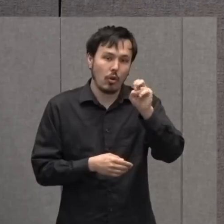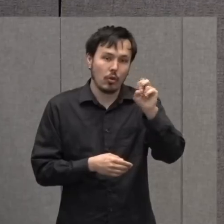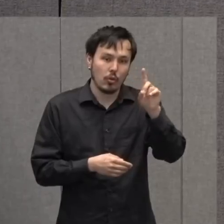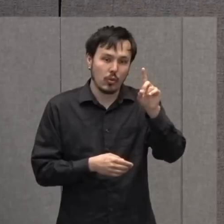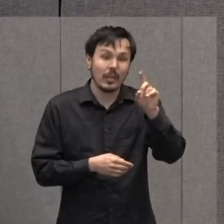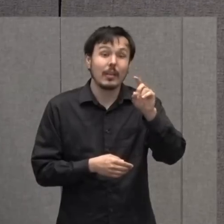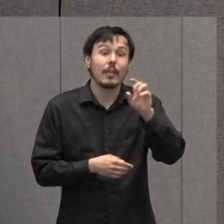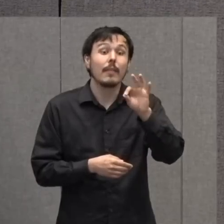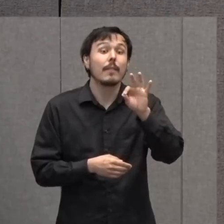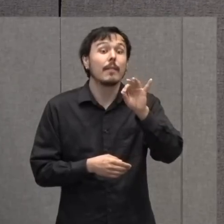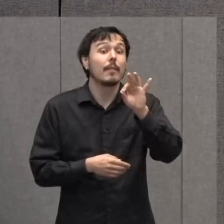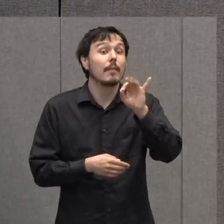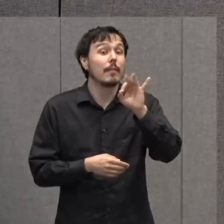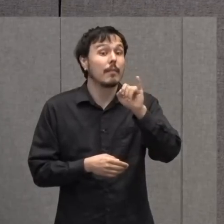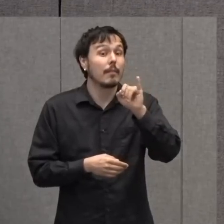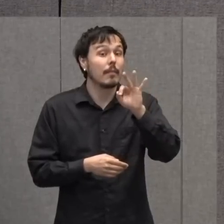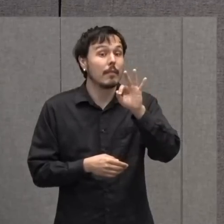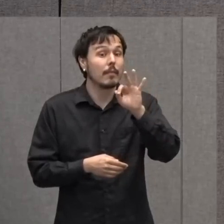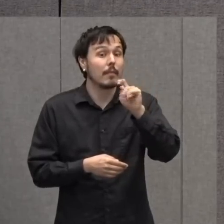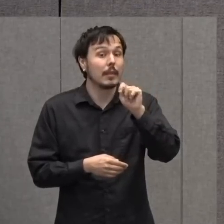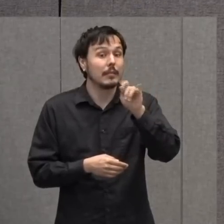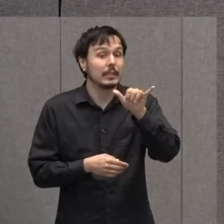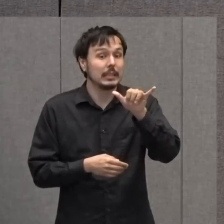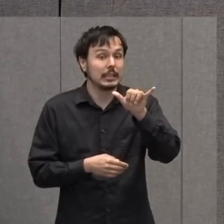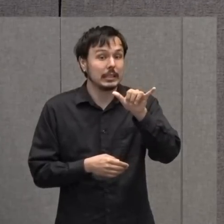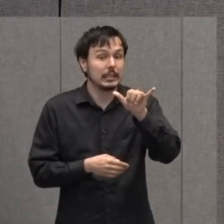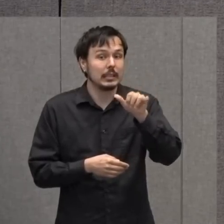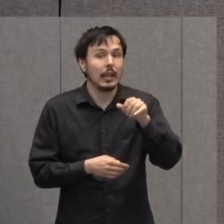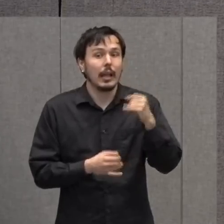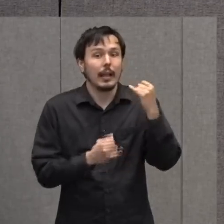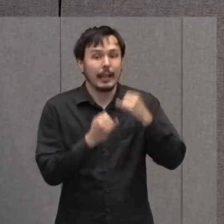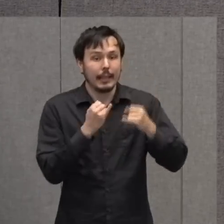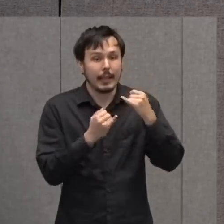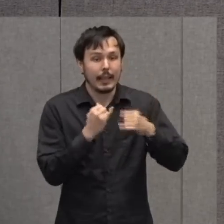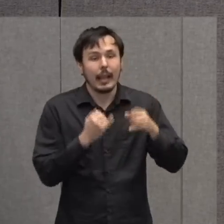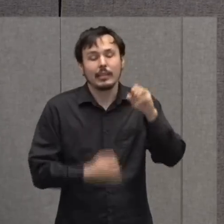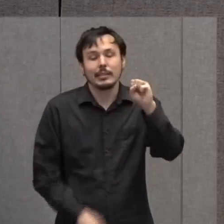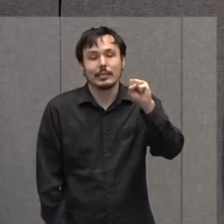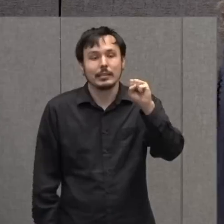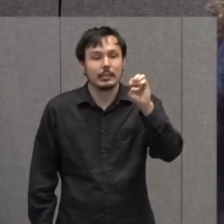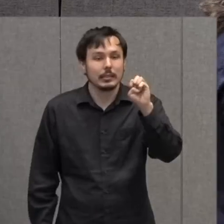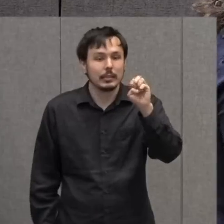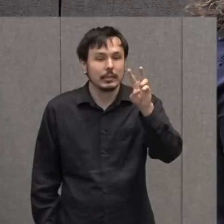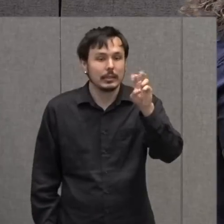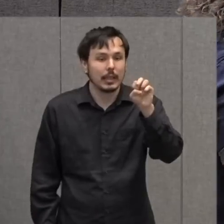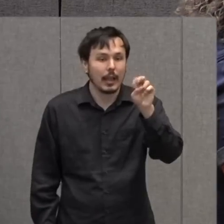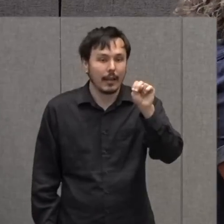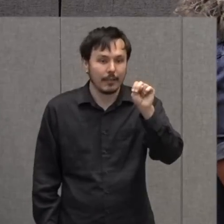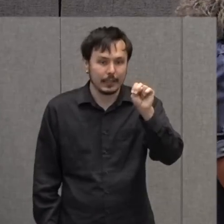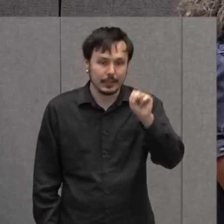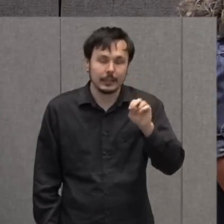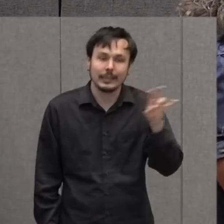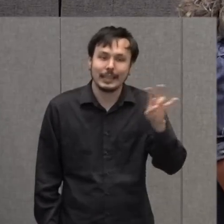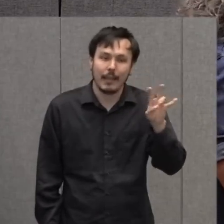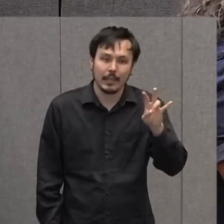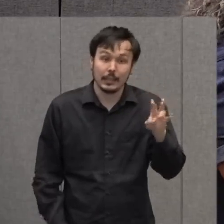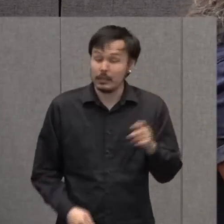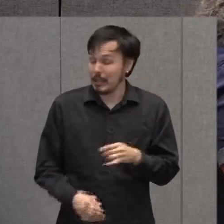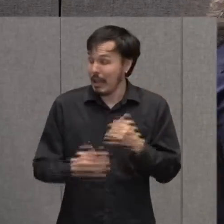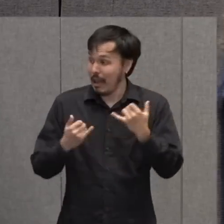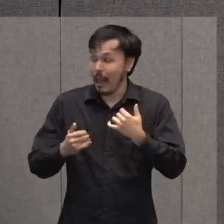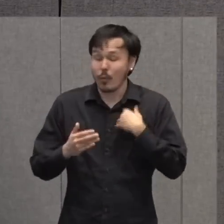57. I couldn't fit it in. I wrote too big, but I wanted to make sure you guys could read it. So now we did it in words.